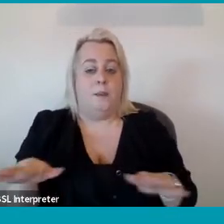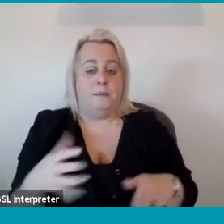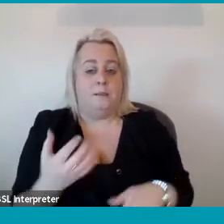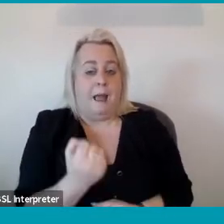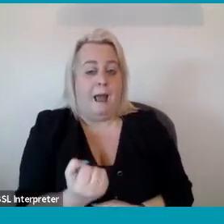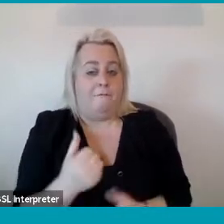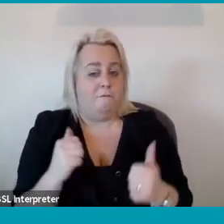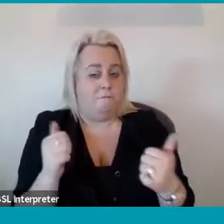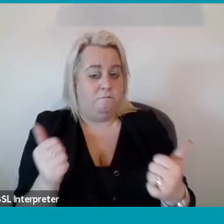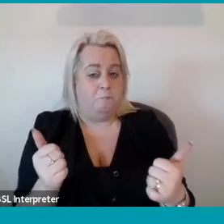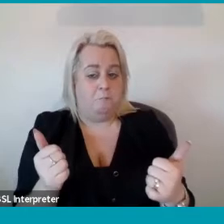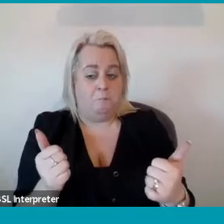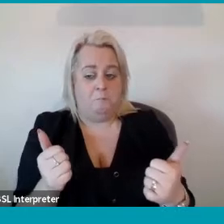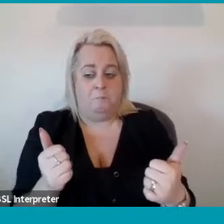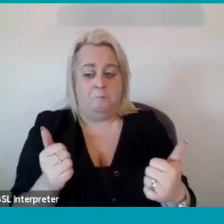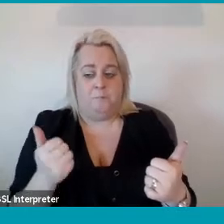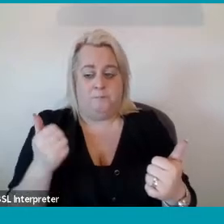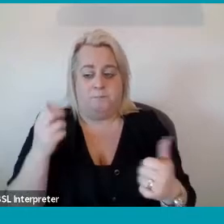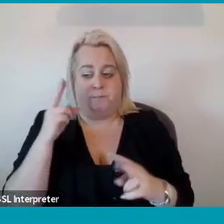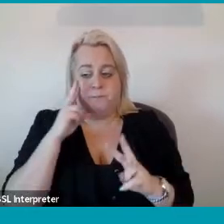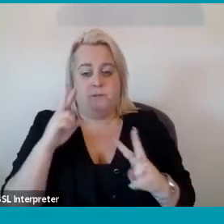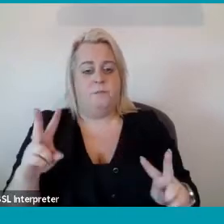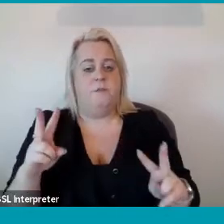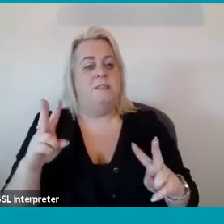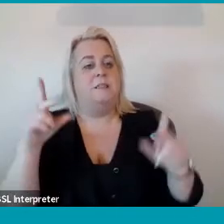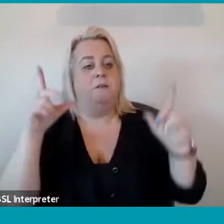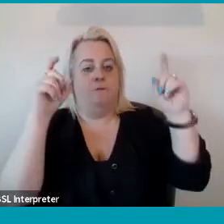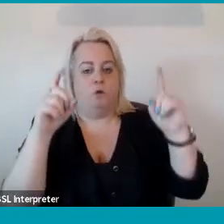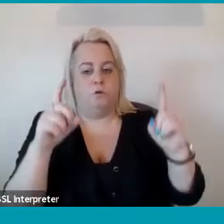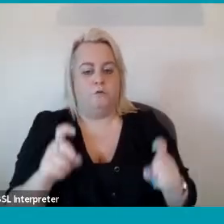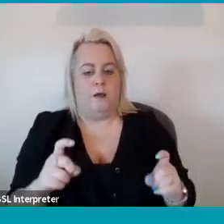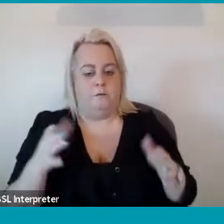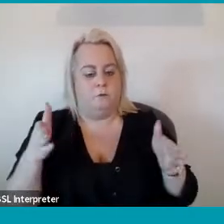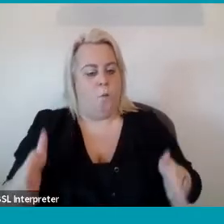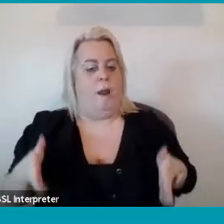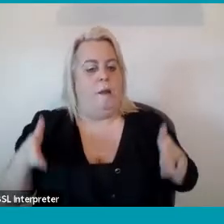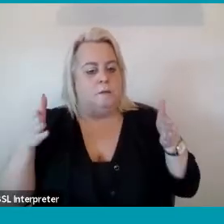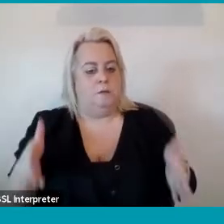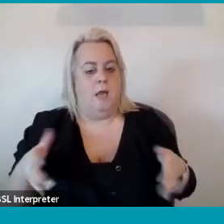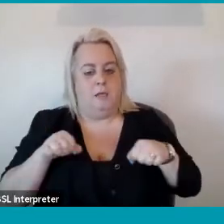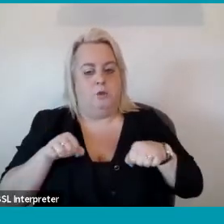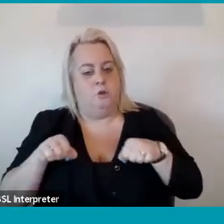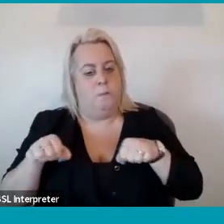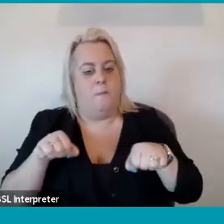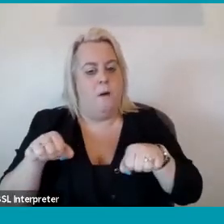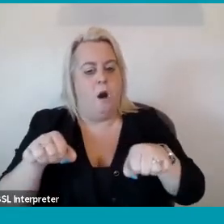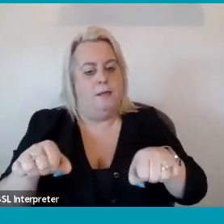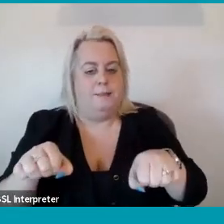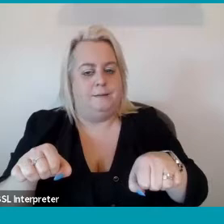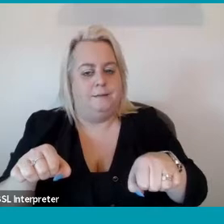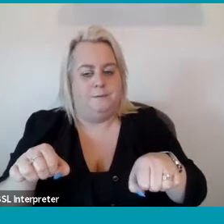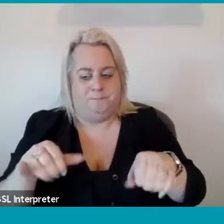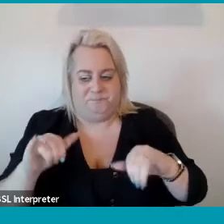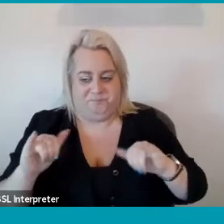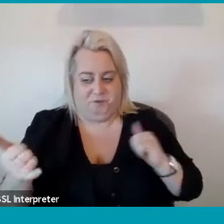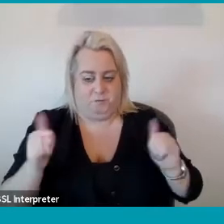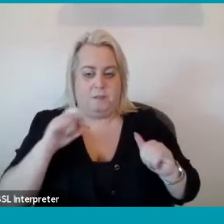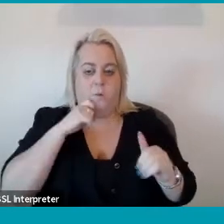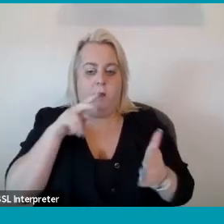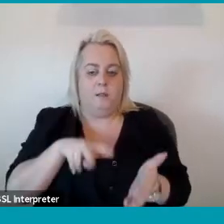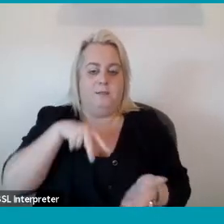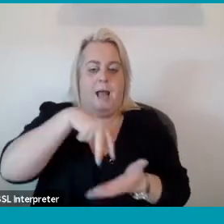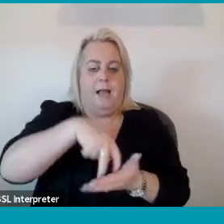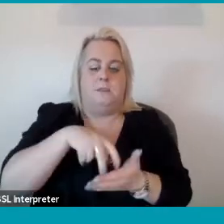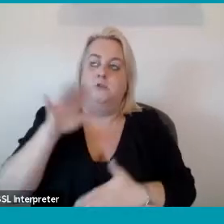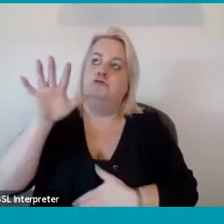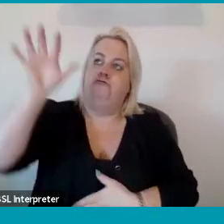social media, photographs of somebody in a wheelchair in a supermarket, say, getting out of the wheelchair to get something from a high